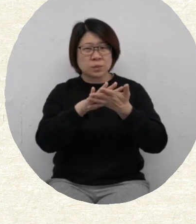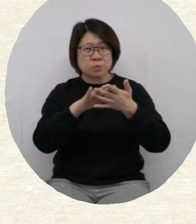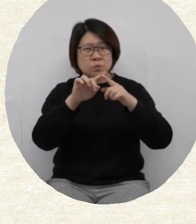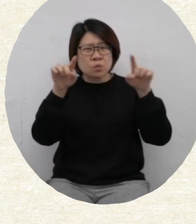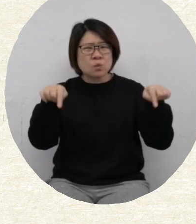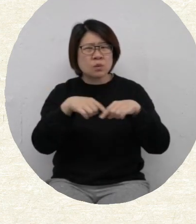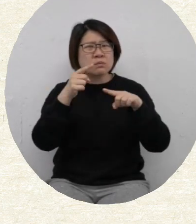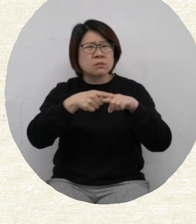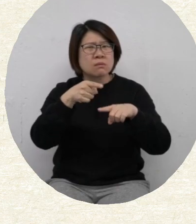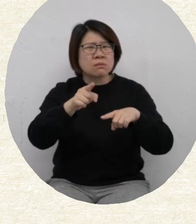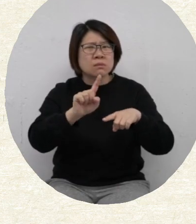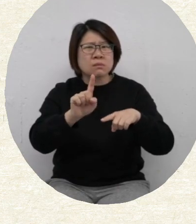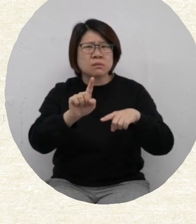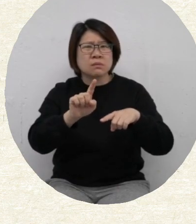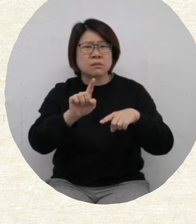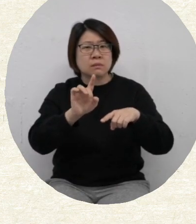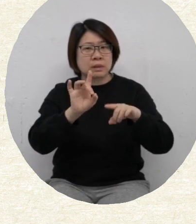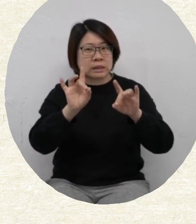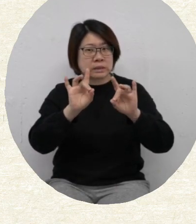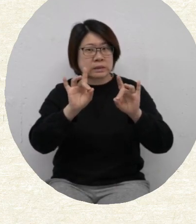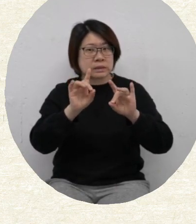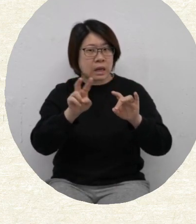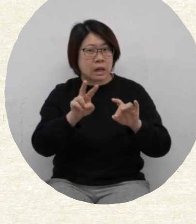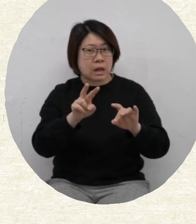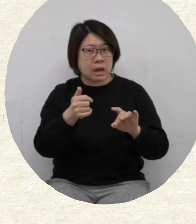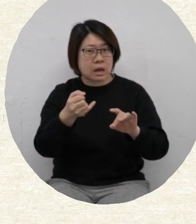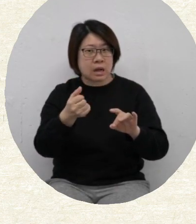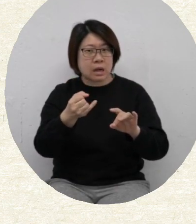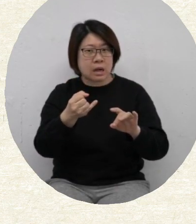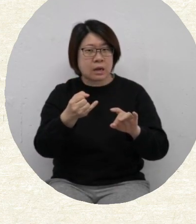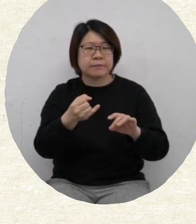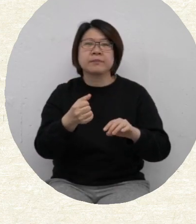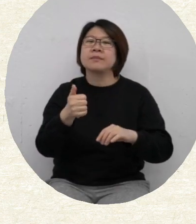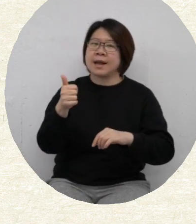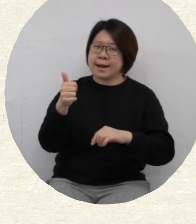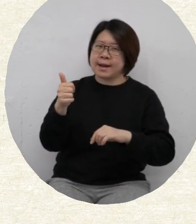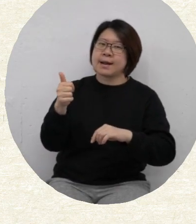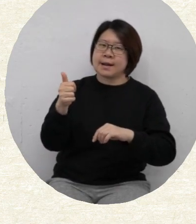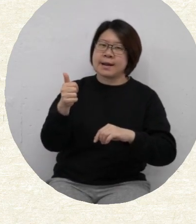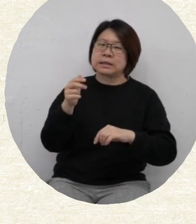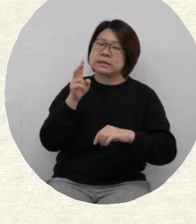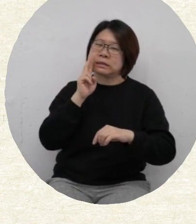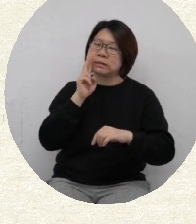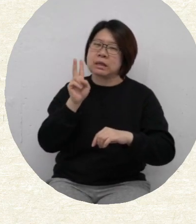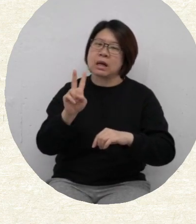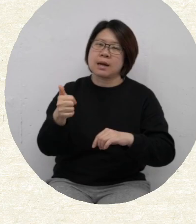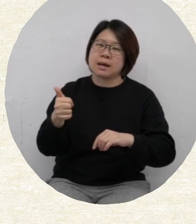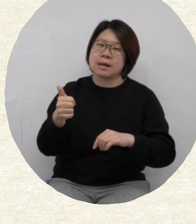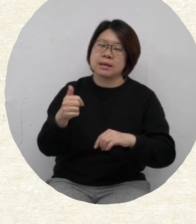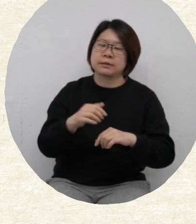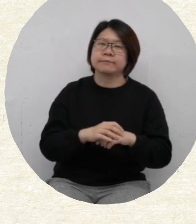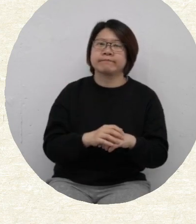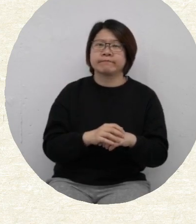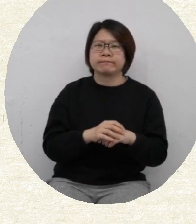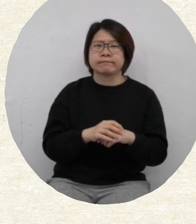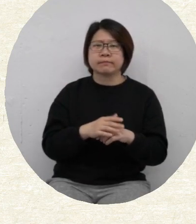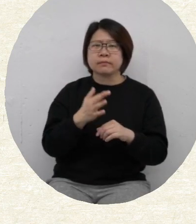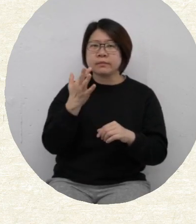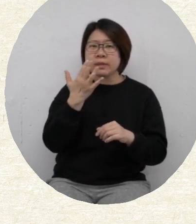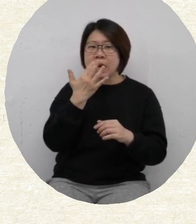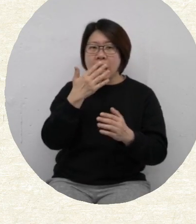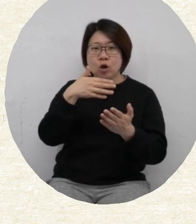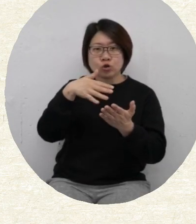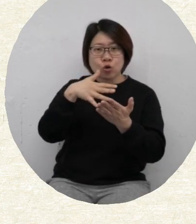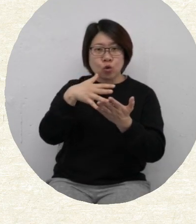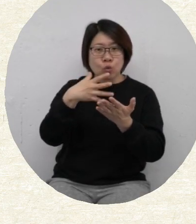this thing and then try another thing. And one thing leads to another thing. So my work kind of evolves that way. How does it